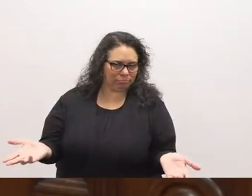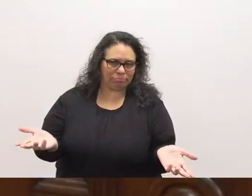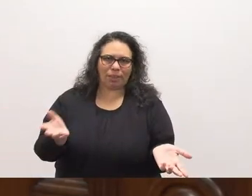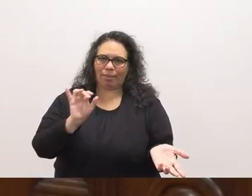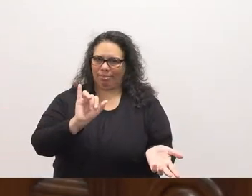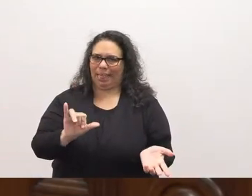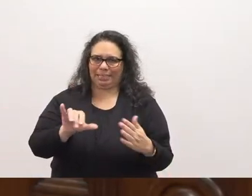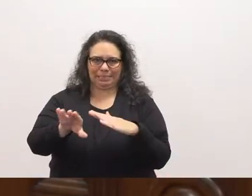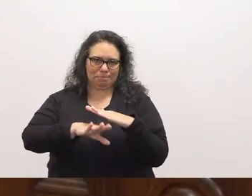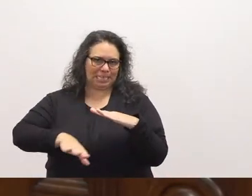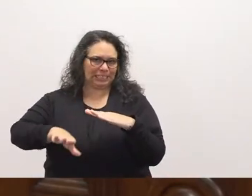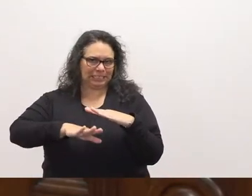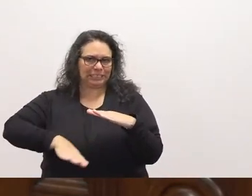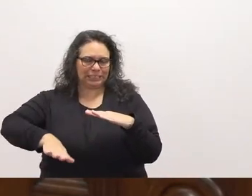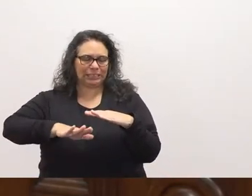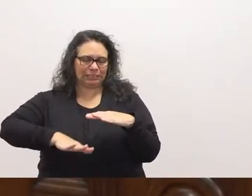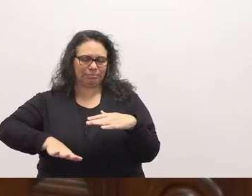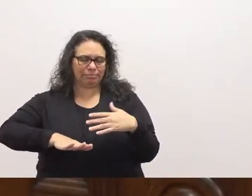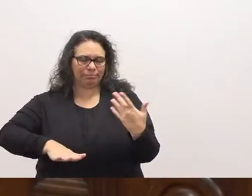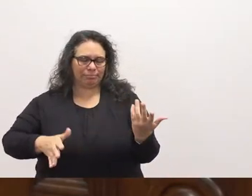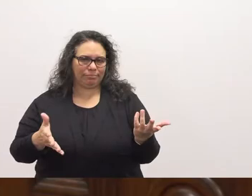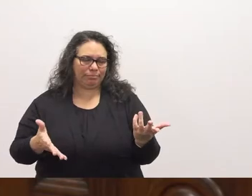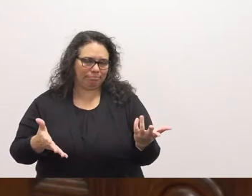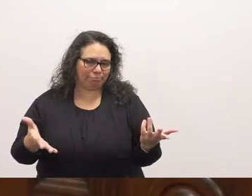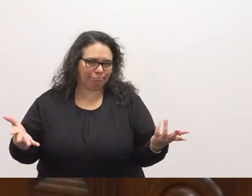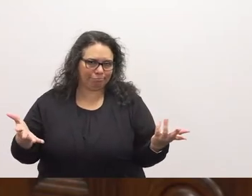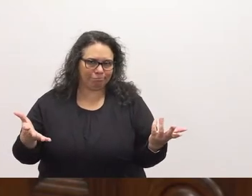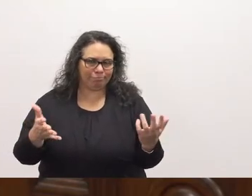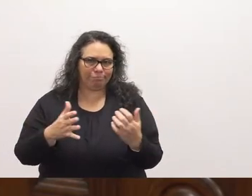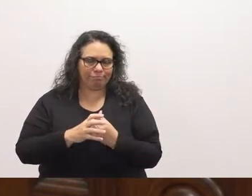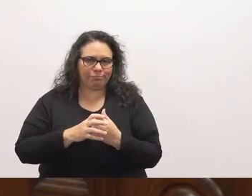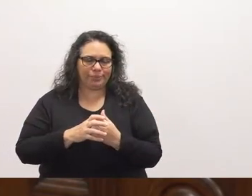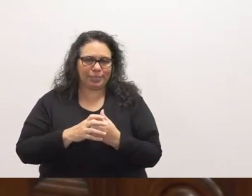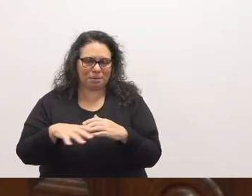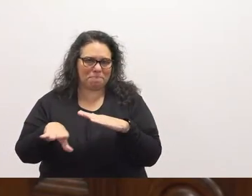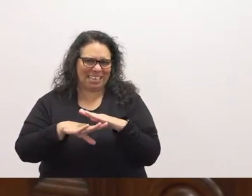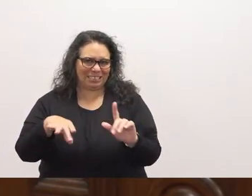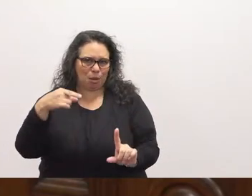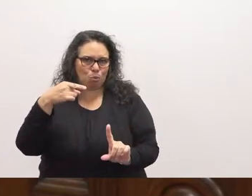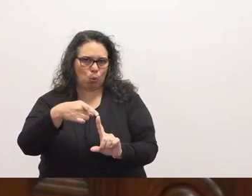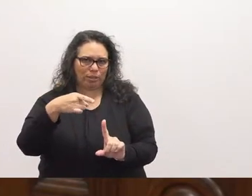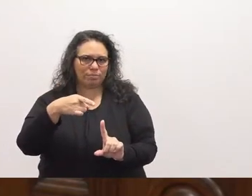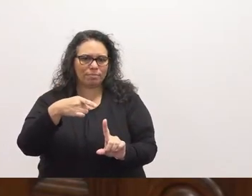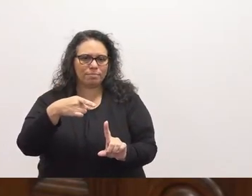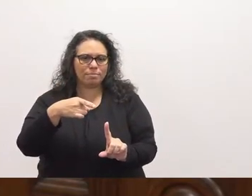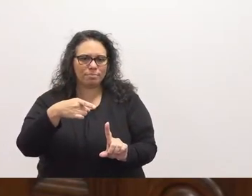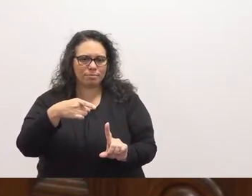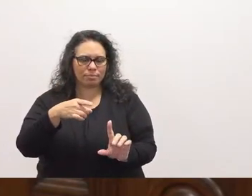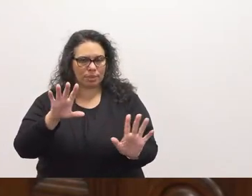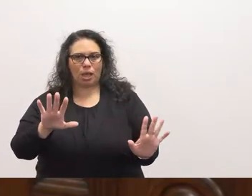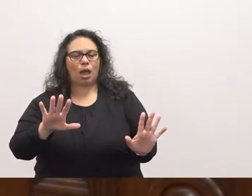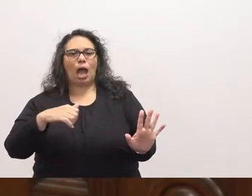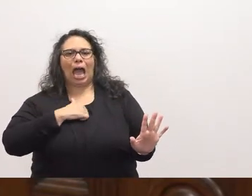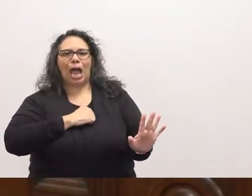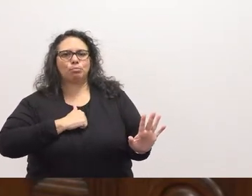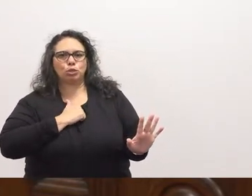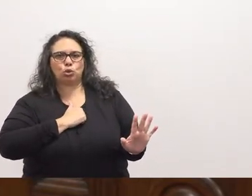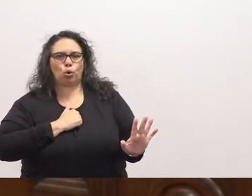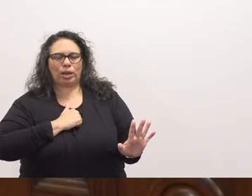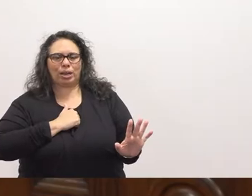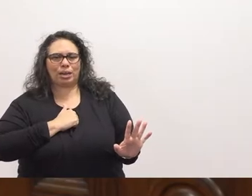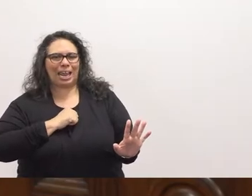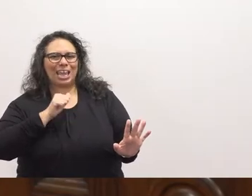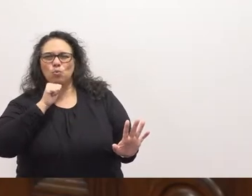kind of a basic, you know. A basic point we can relate on. I'm sorry to cut you off. The vote wasn't on the report. It was